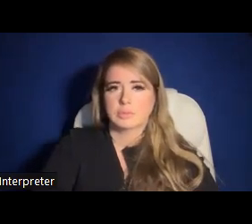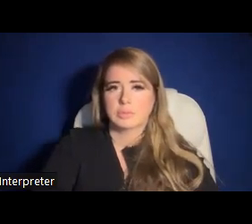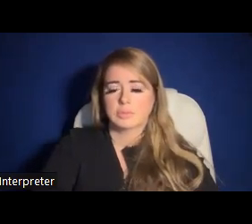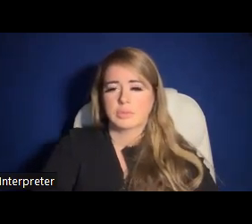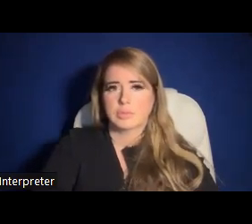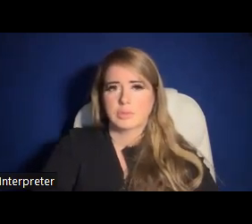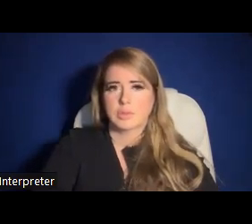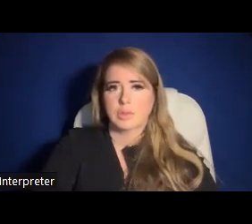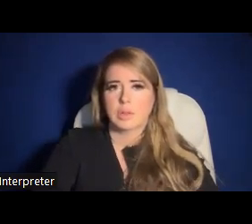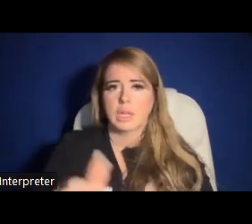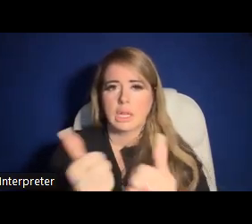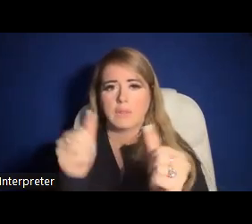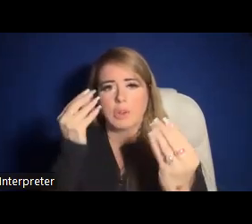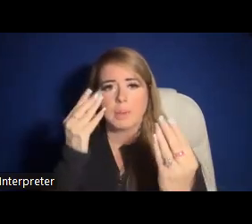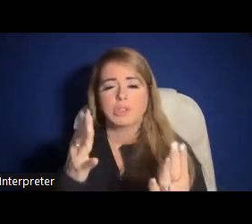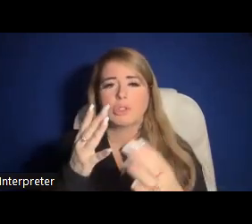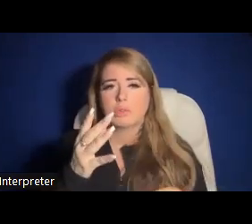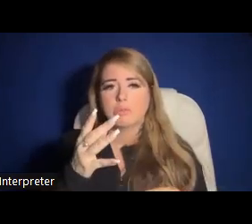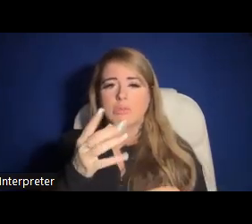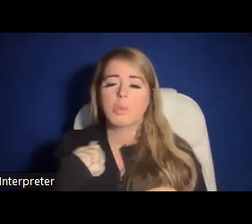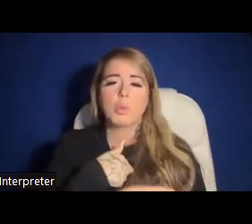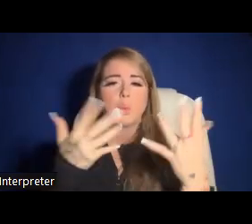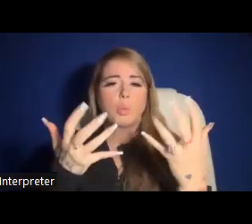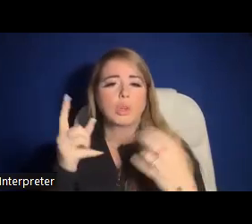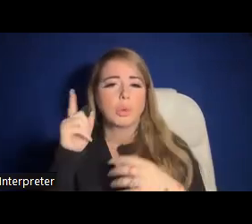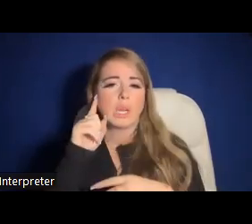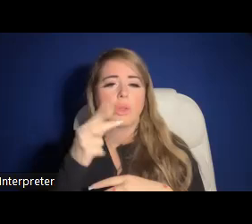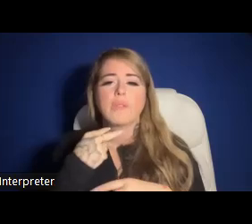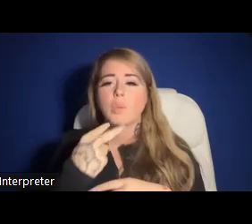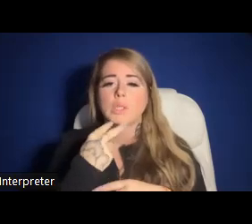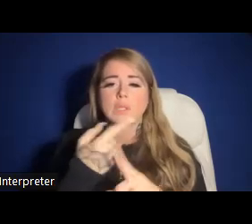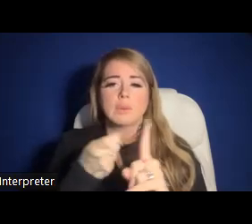really hear the voices of Colorado around the work that we're doing.